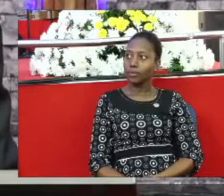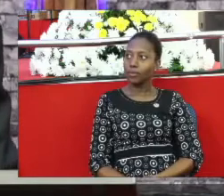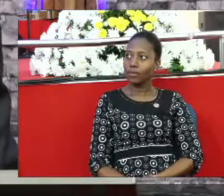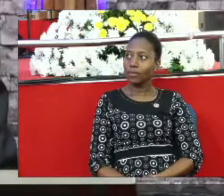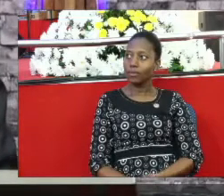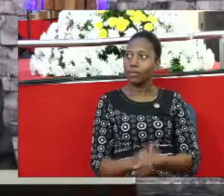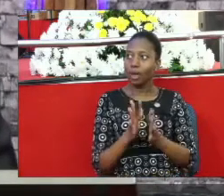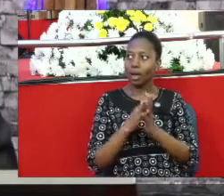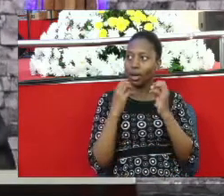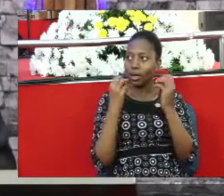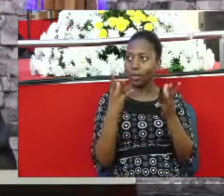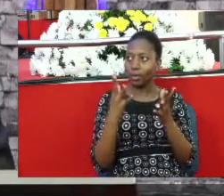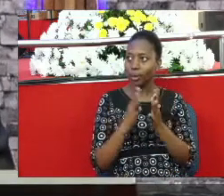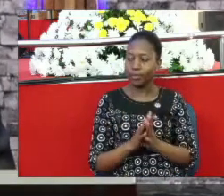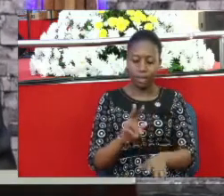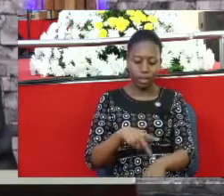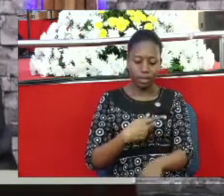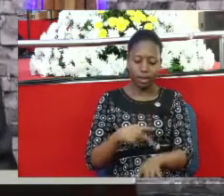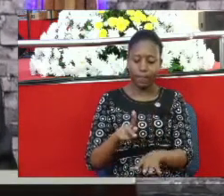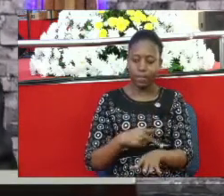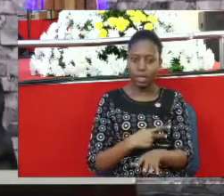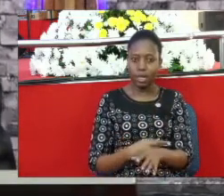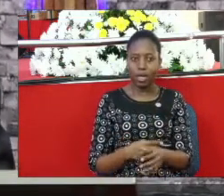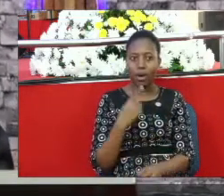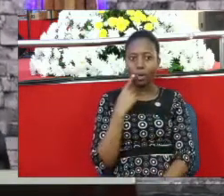Hallelujah. Psalms 145 and verse 16.